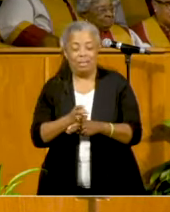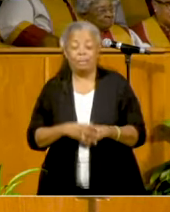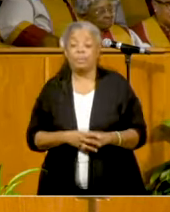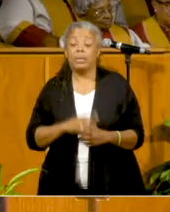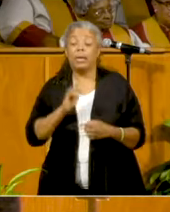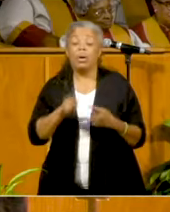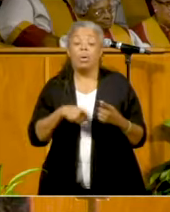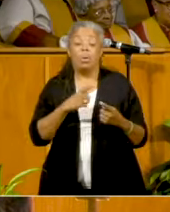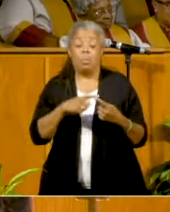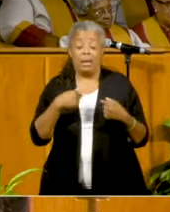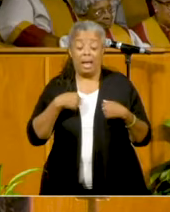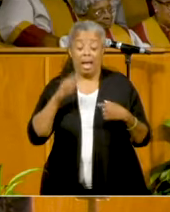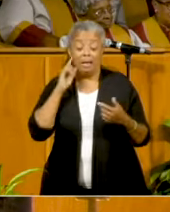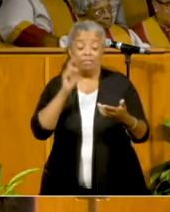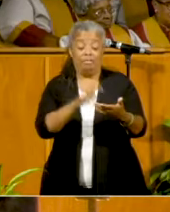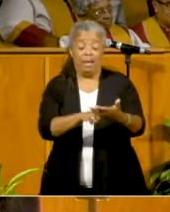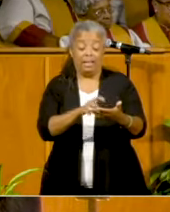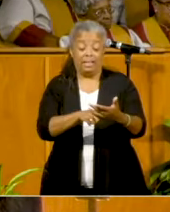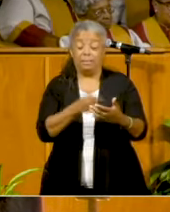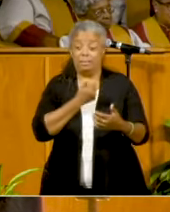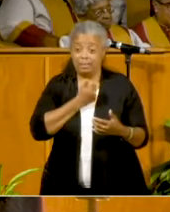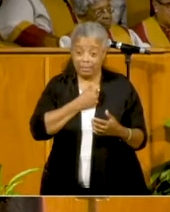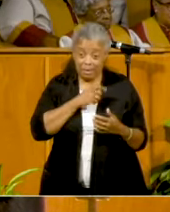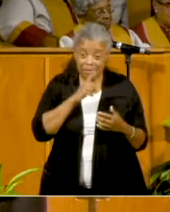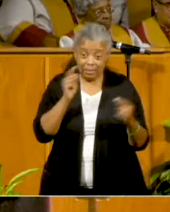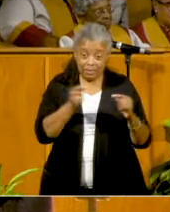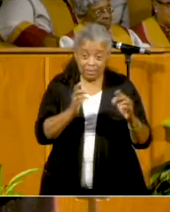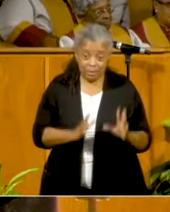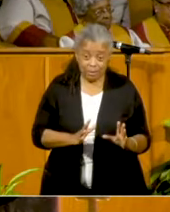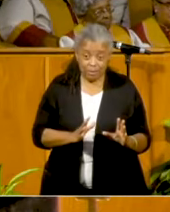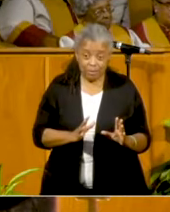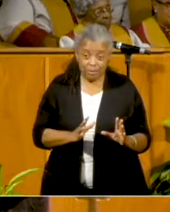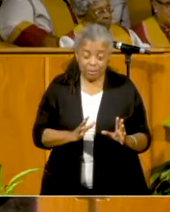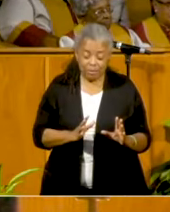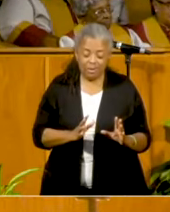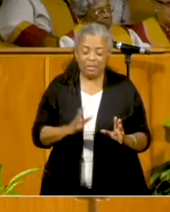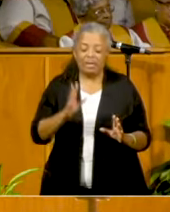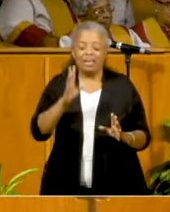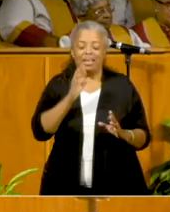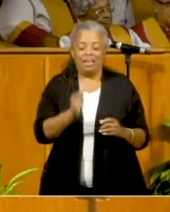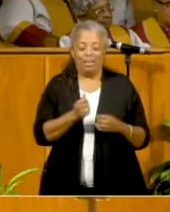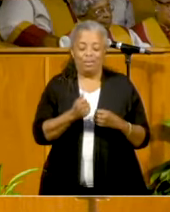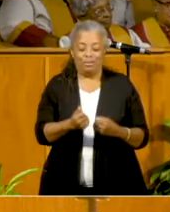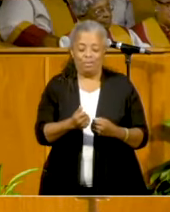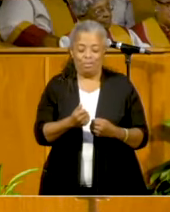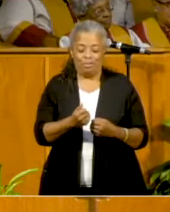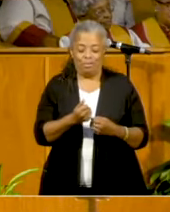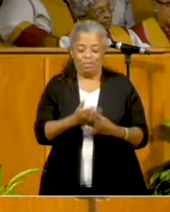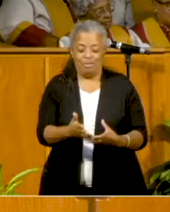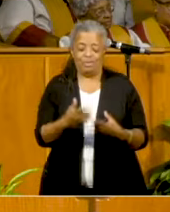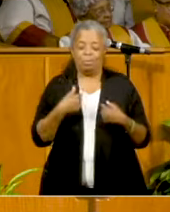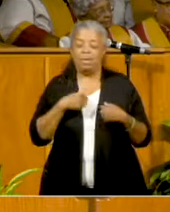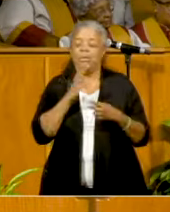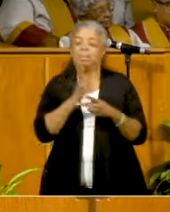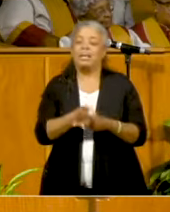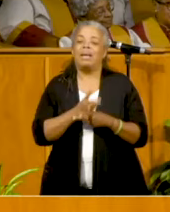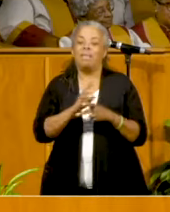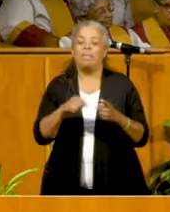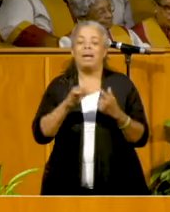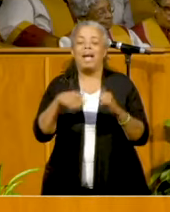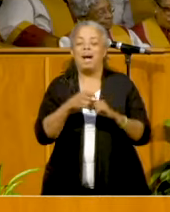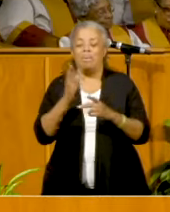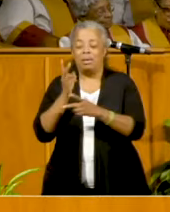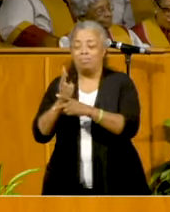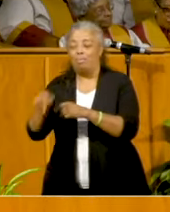When you recognize you are a sinner, it will cause you to be careful on how you treat